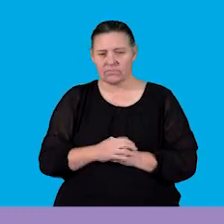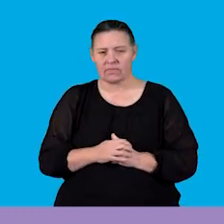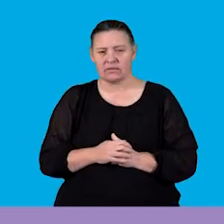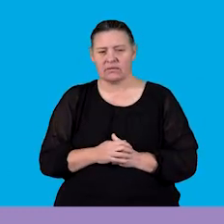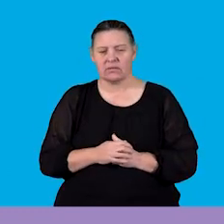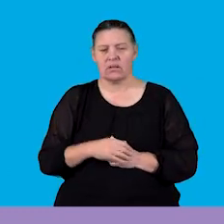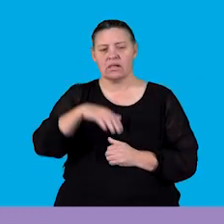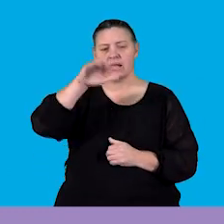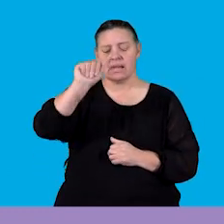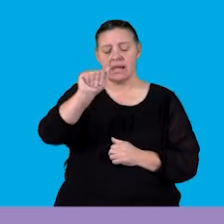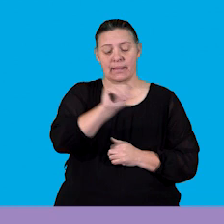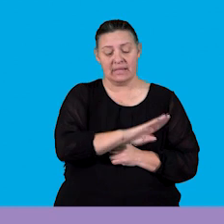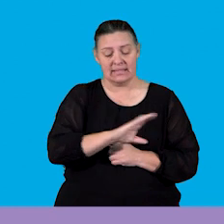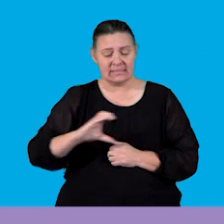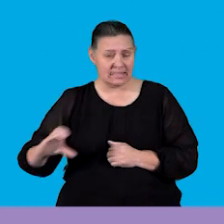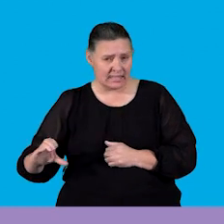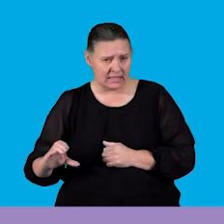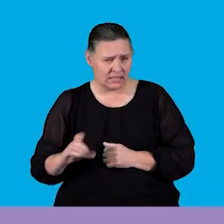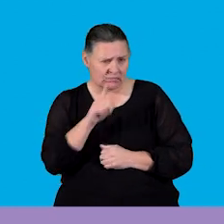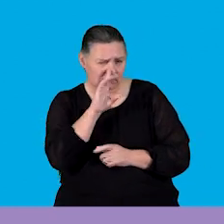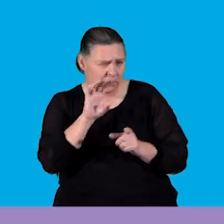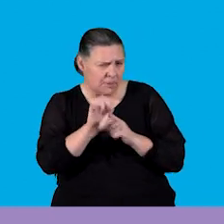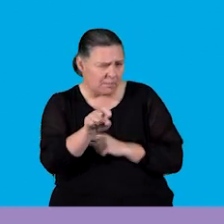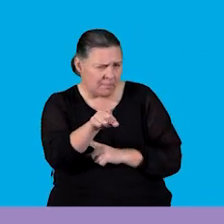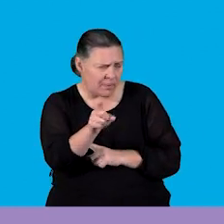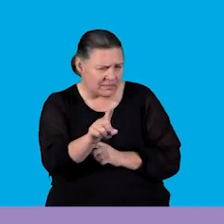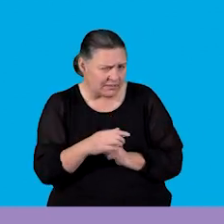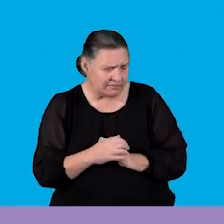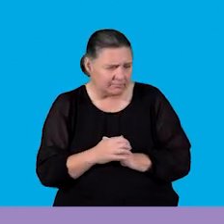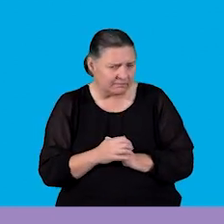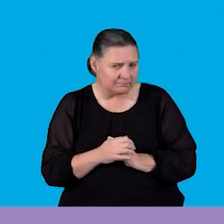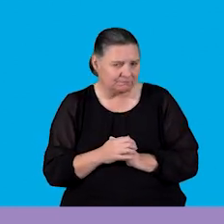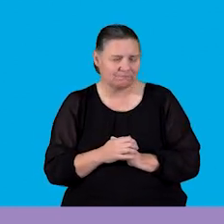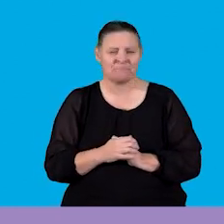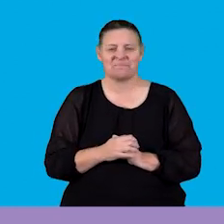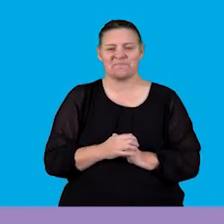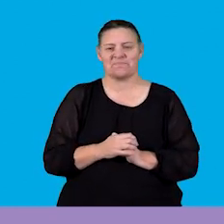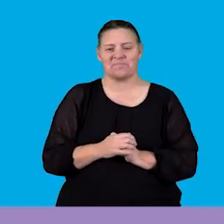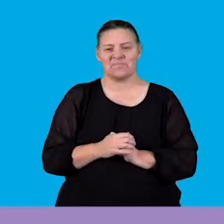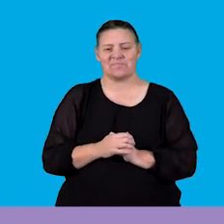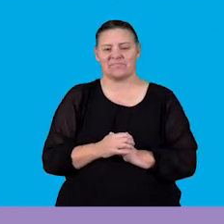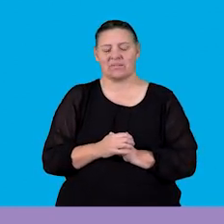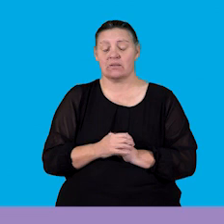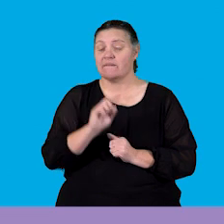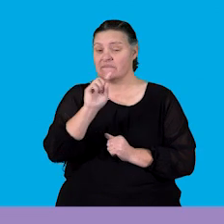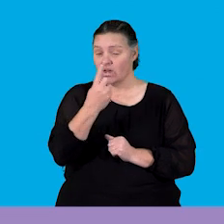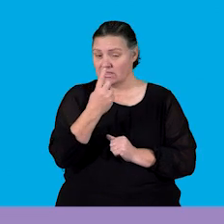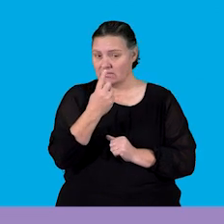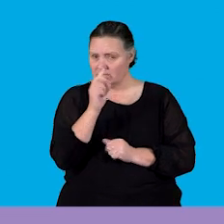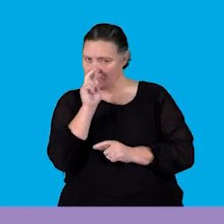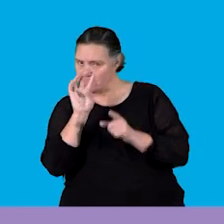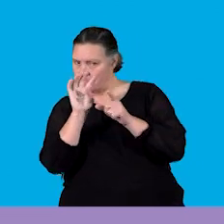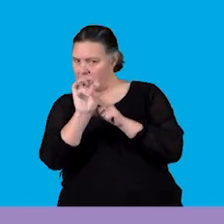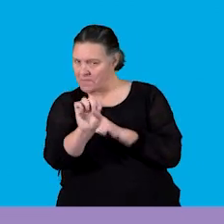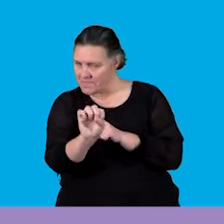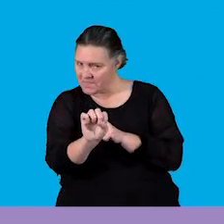Let's look at triangle ABC that we've been shown there. What type of triangle is this? Now,